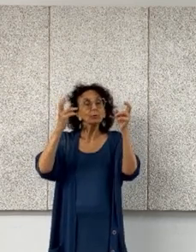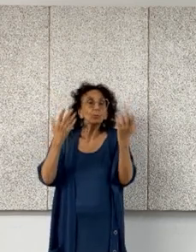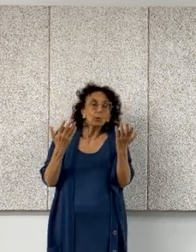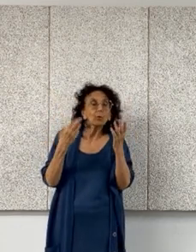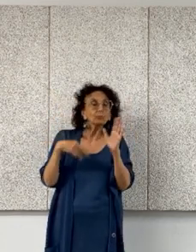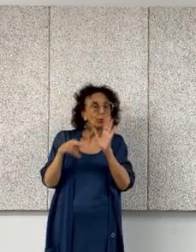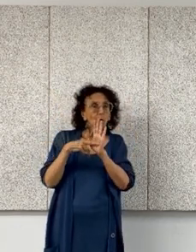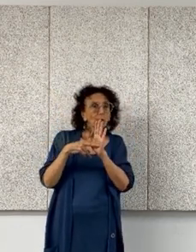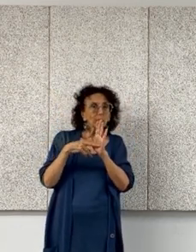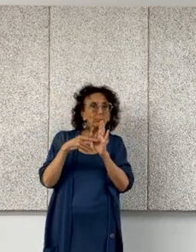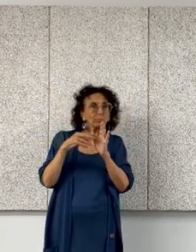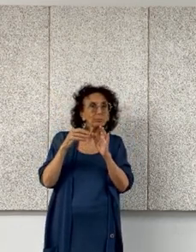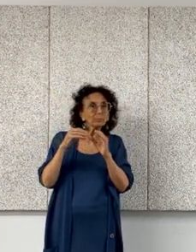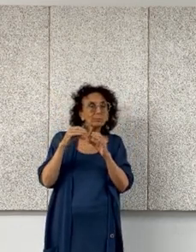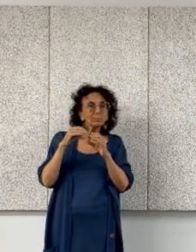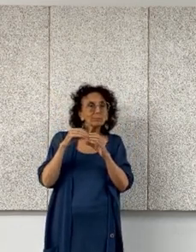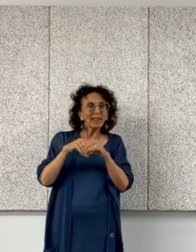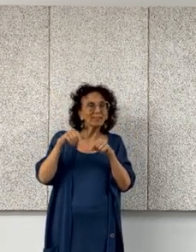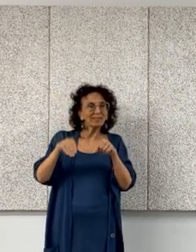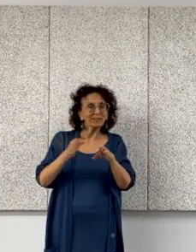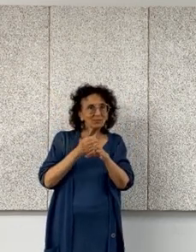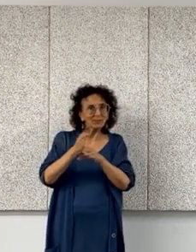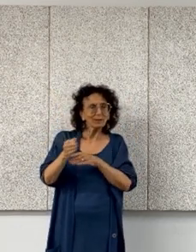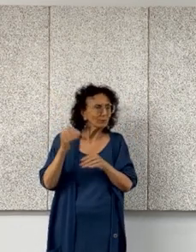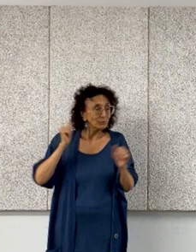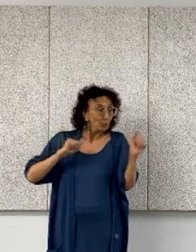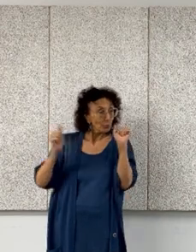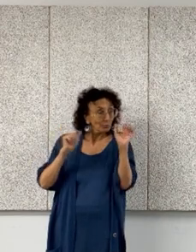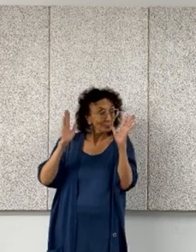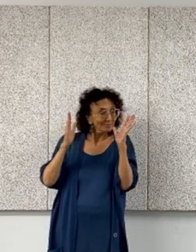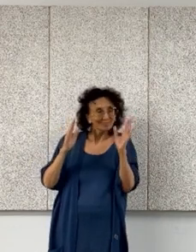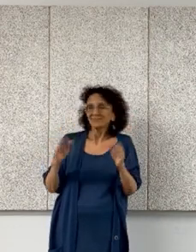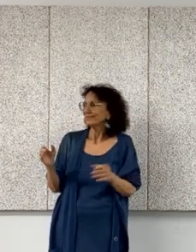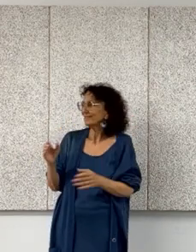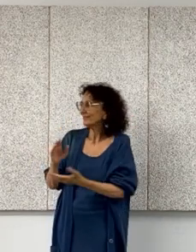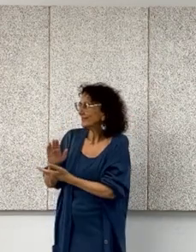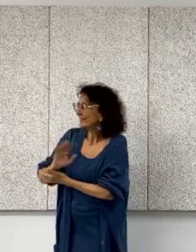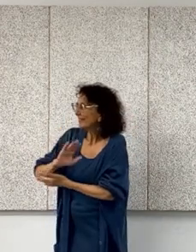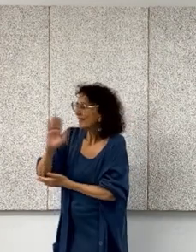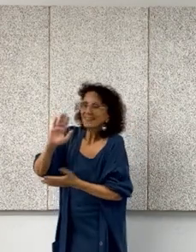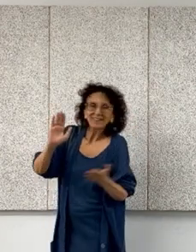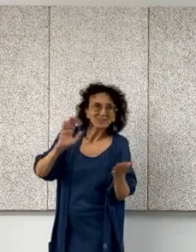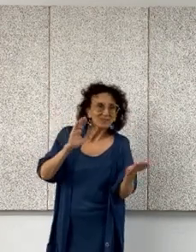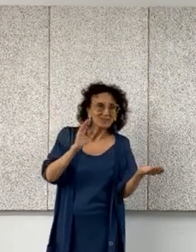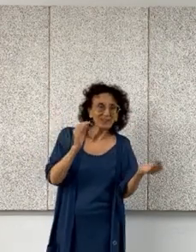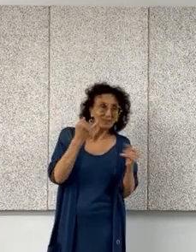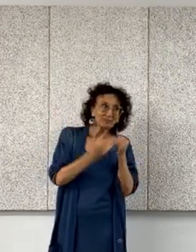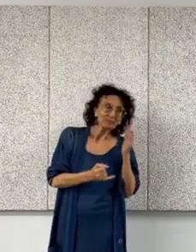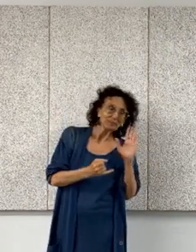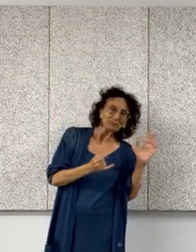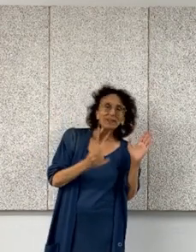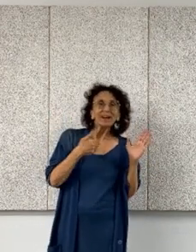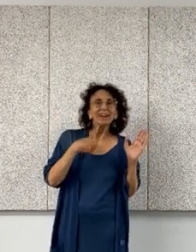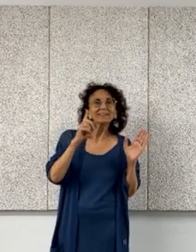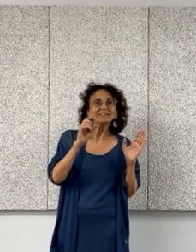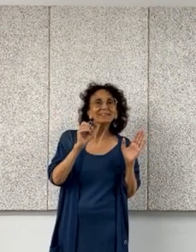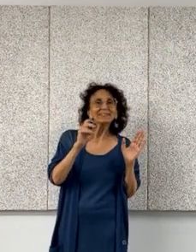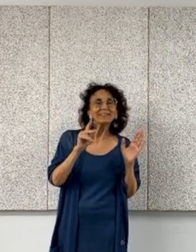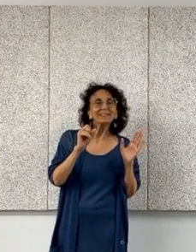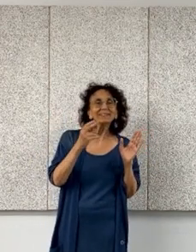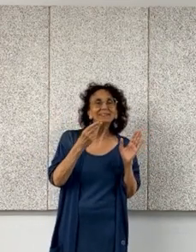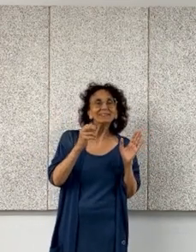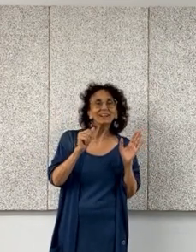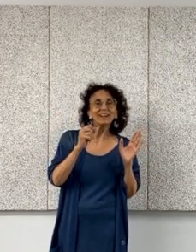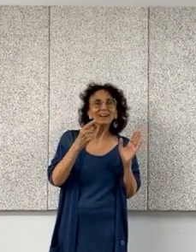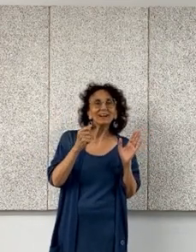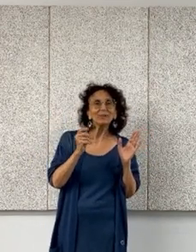role in the business we call show. Fantastic. Hi, everyone. I'm Deeksha Gaur.